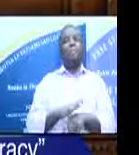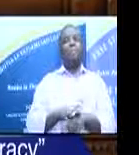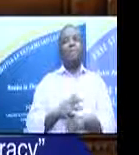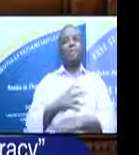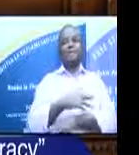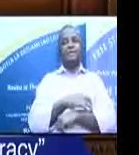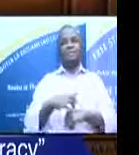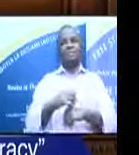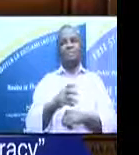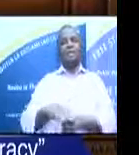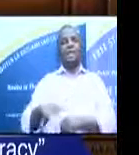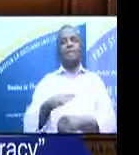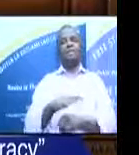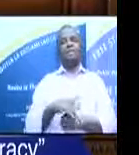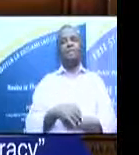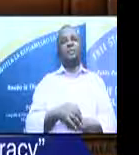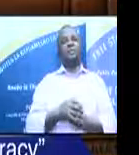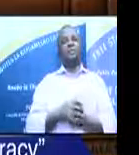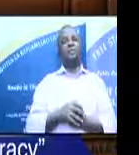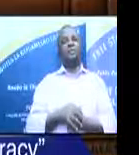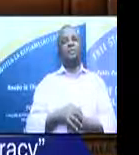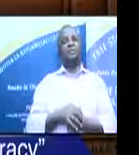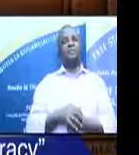areas of our province.